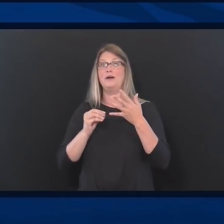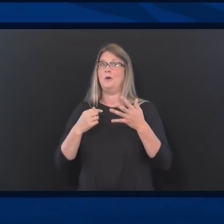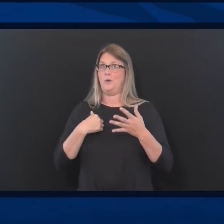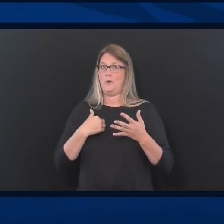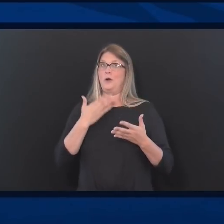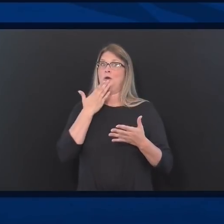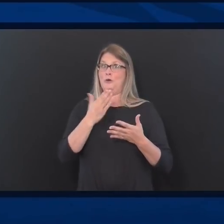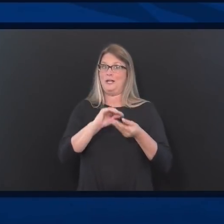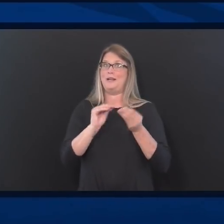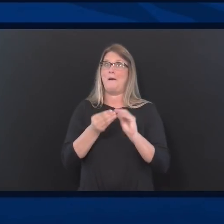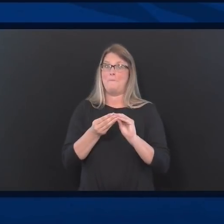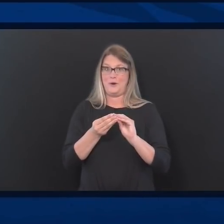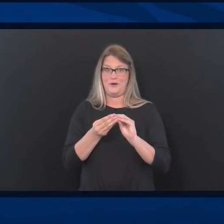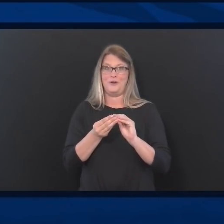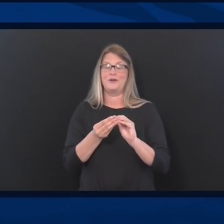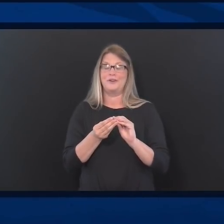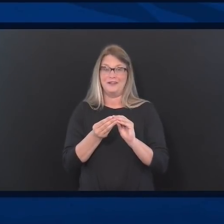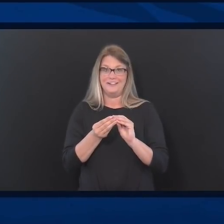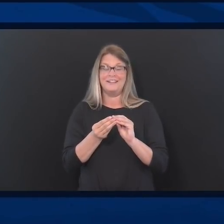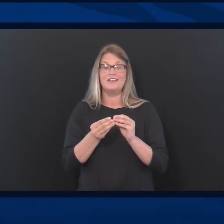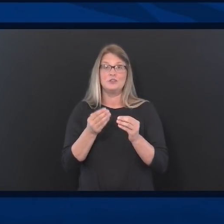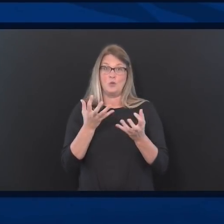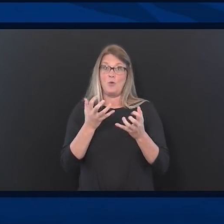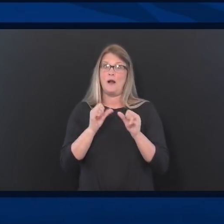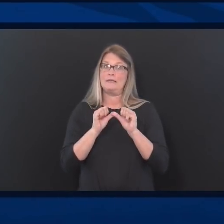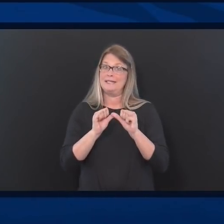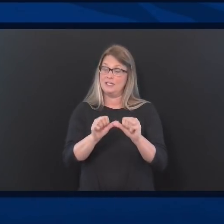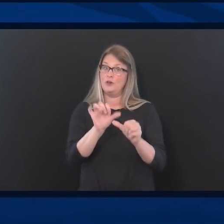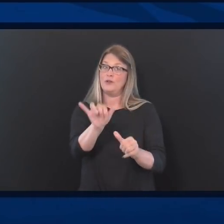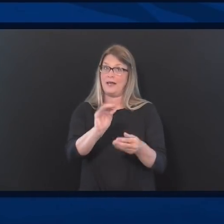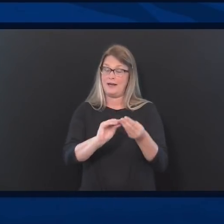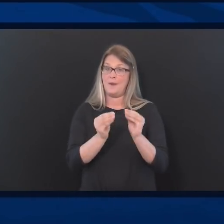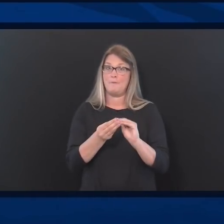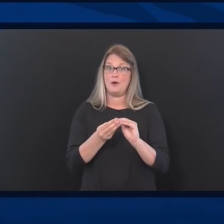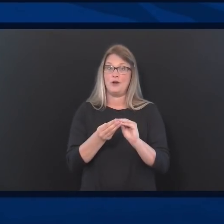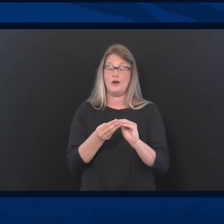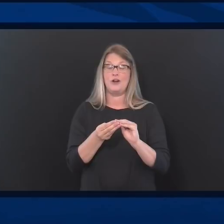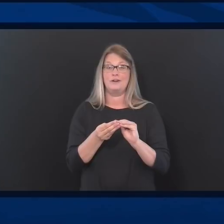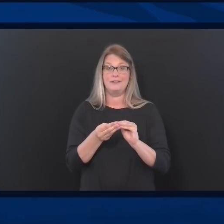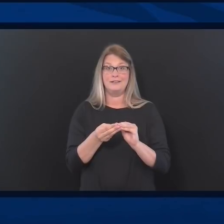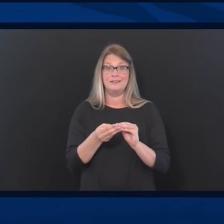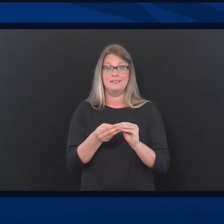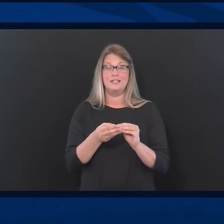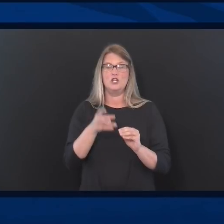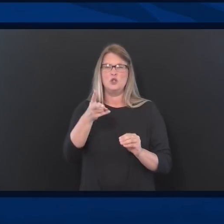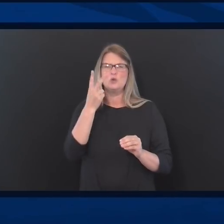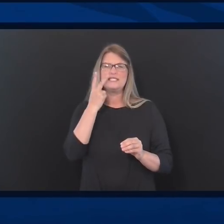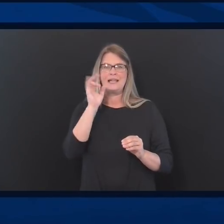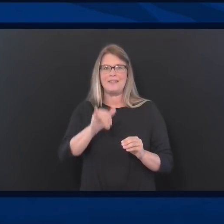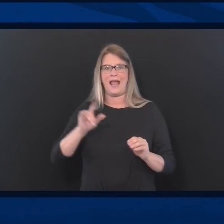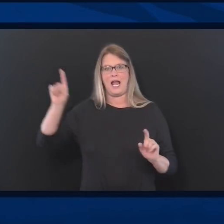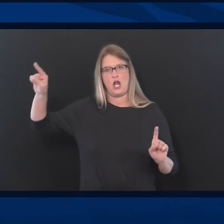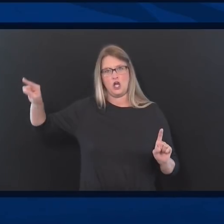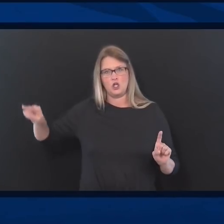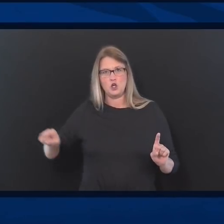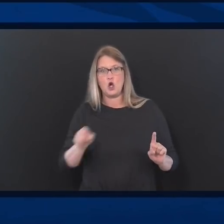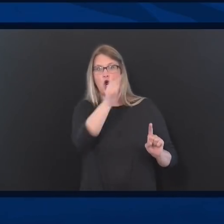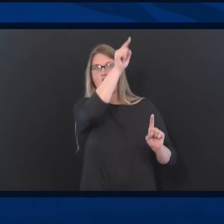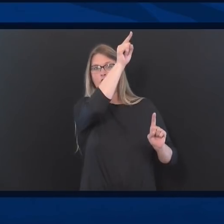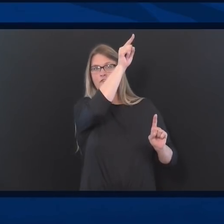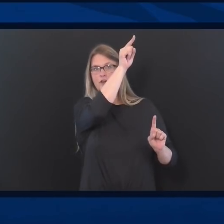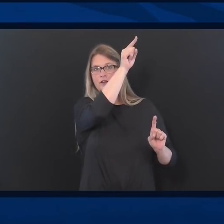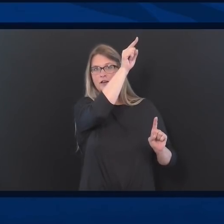holding the numbers, and we're holding where we want to. And if you'll look at that curve that shoots straight